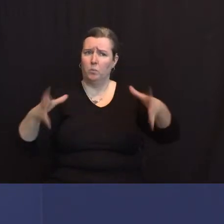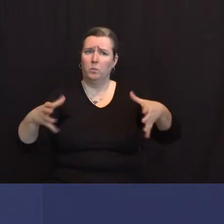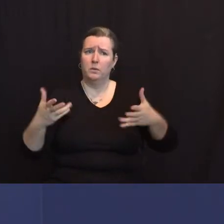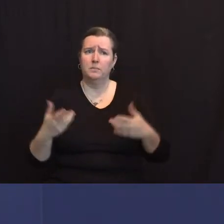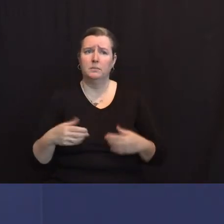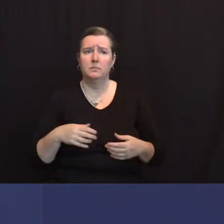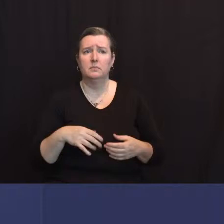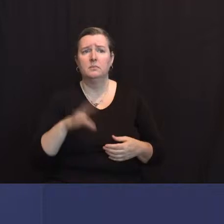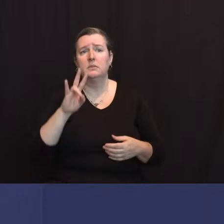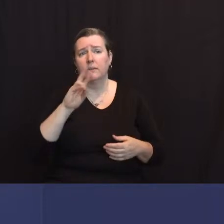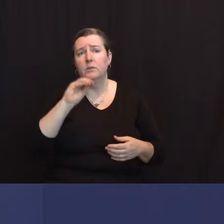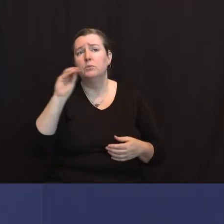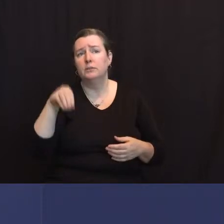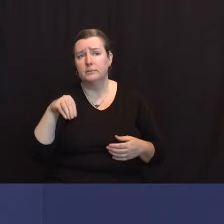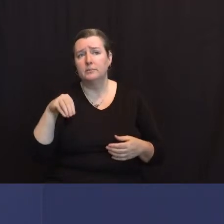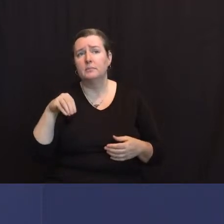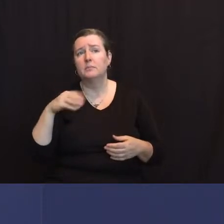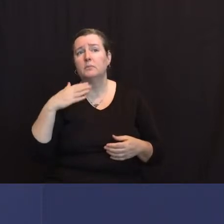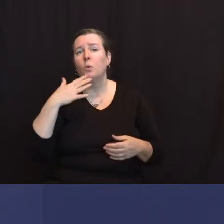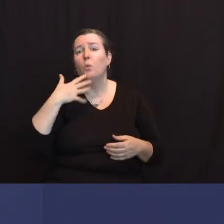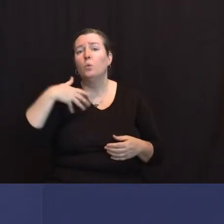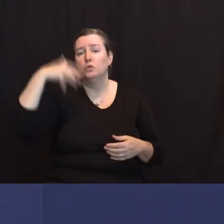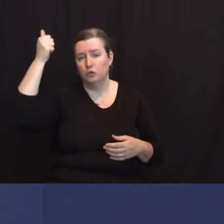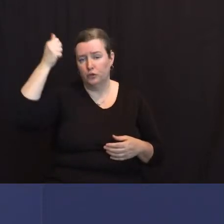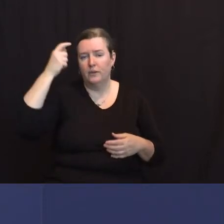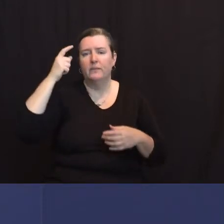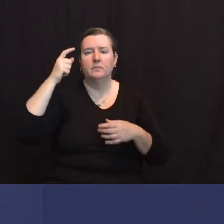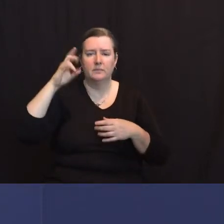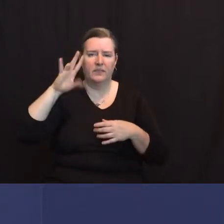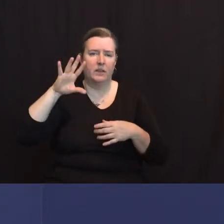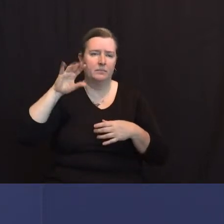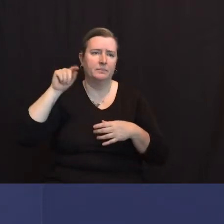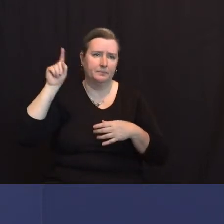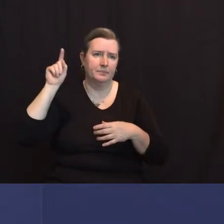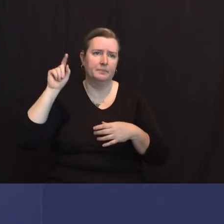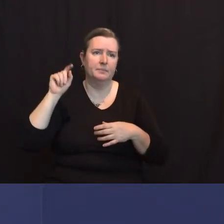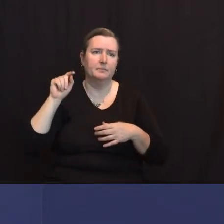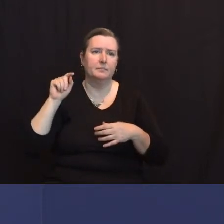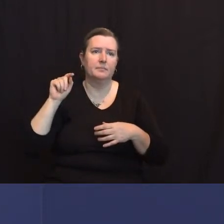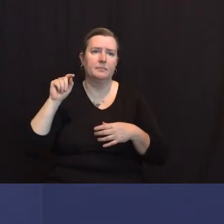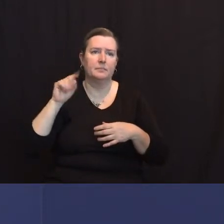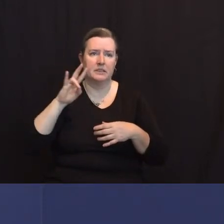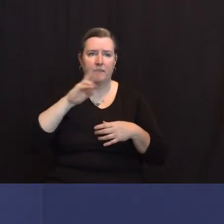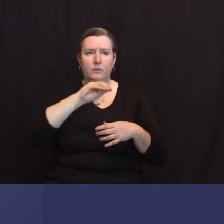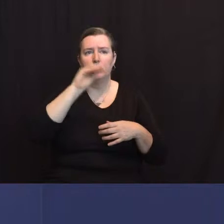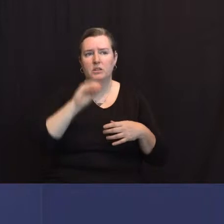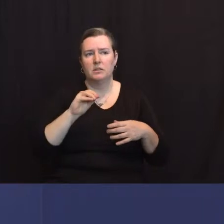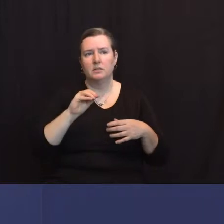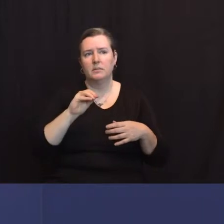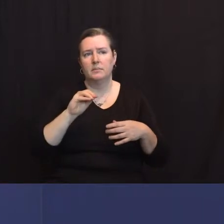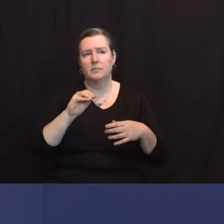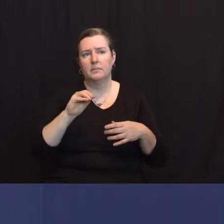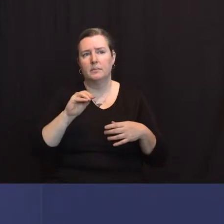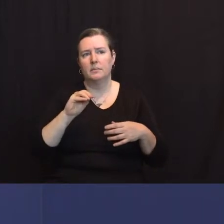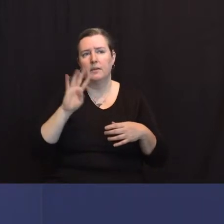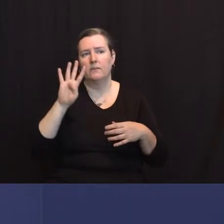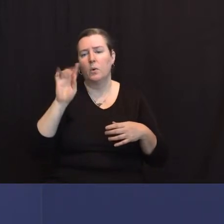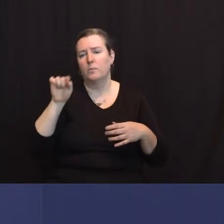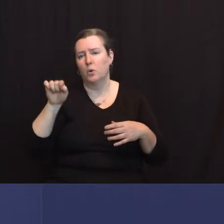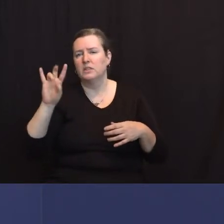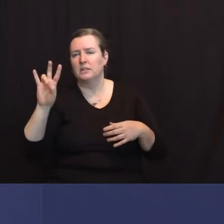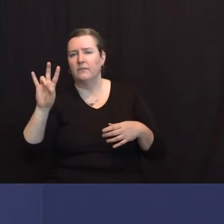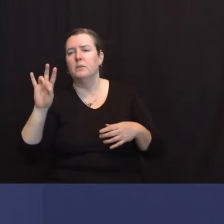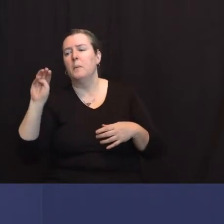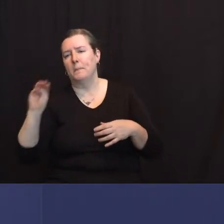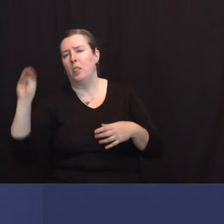in New Jersey is about 70% is about 4.7 million. 4.7 million for the